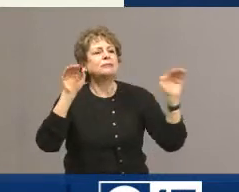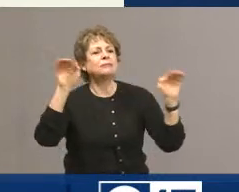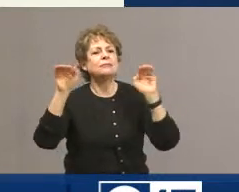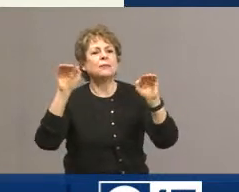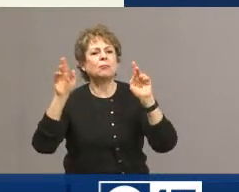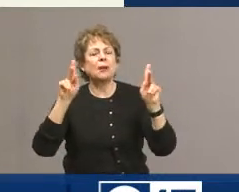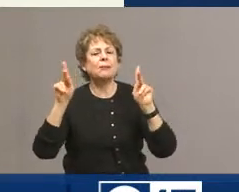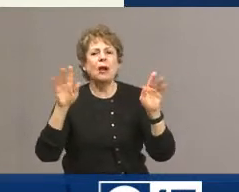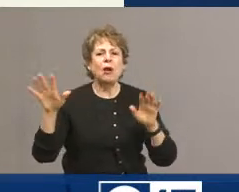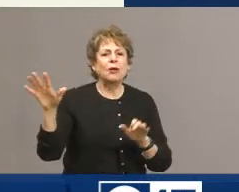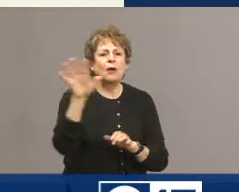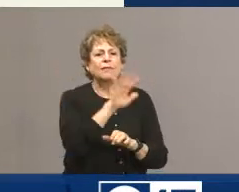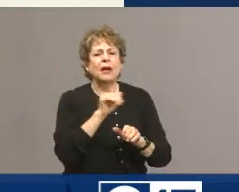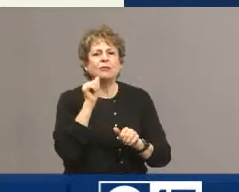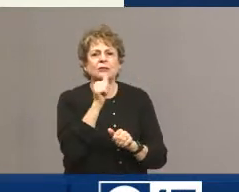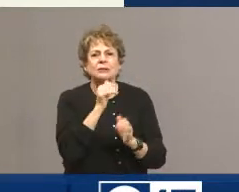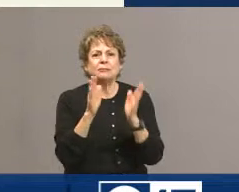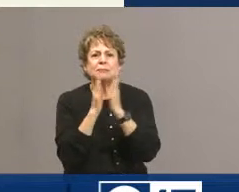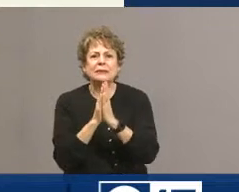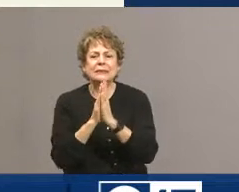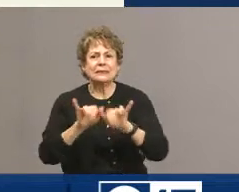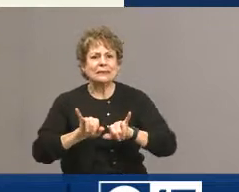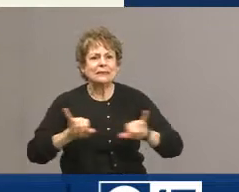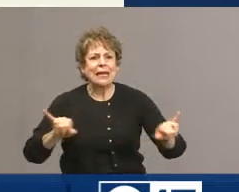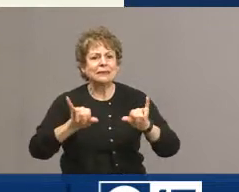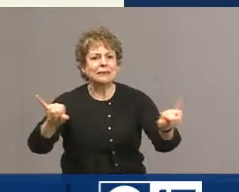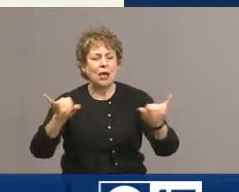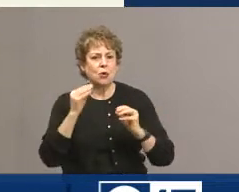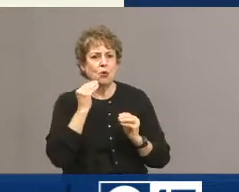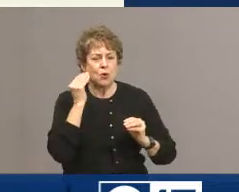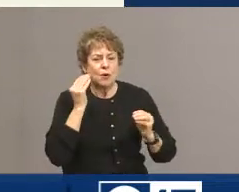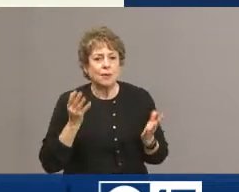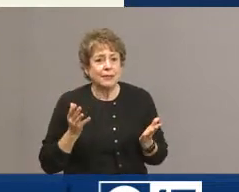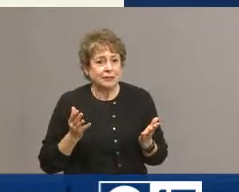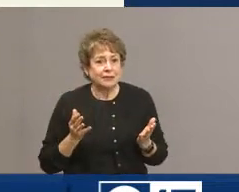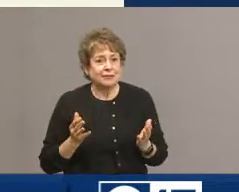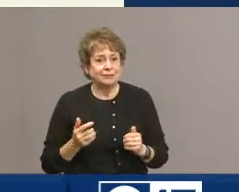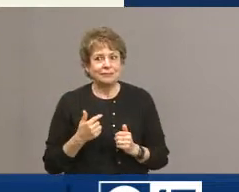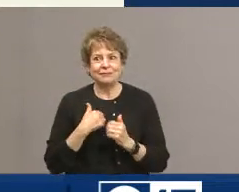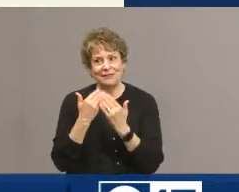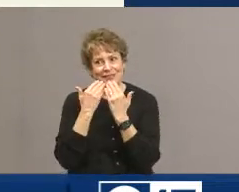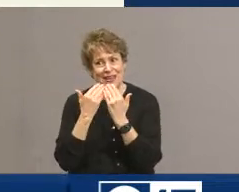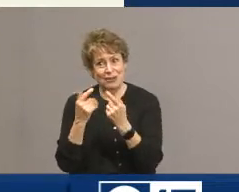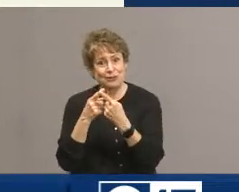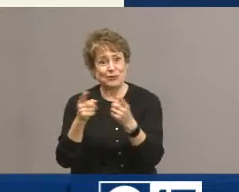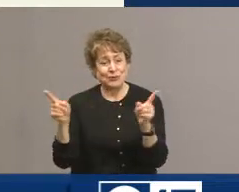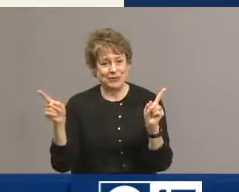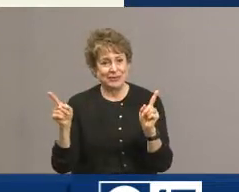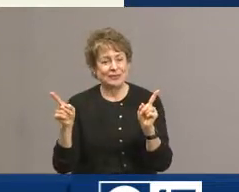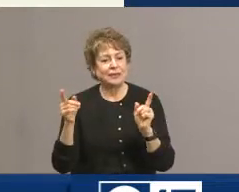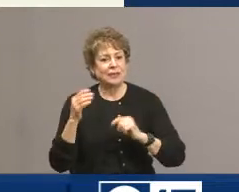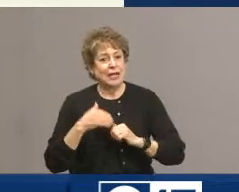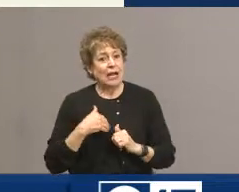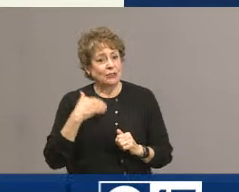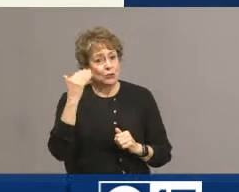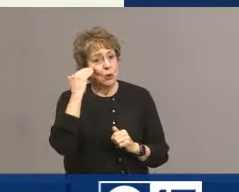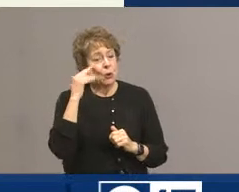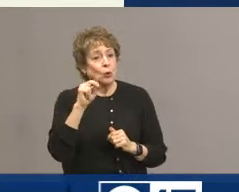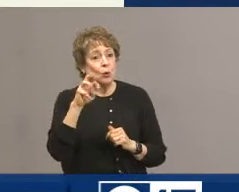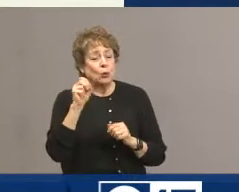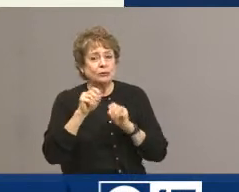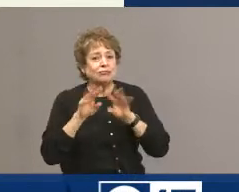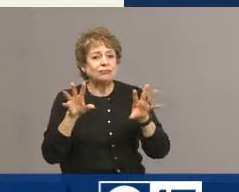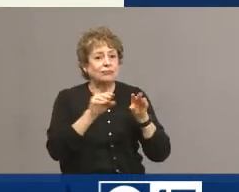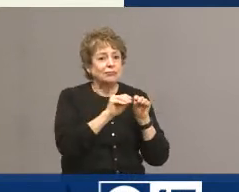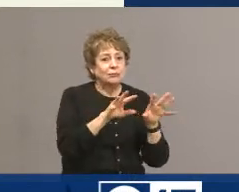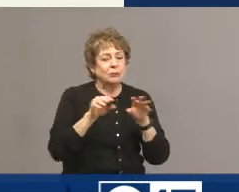I'm grateful. I know that was widely reported. I saw it in print all over the place.